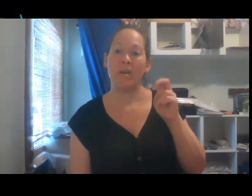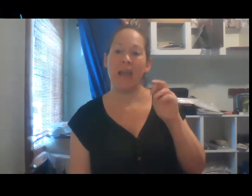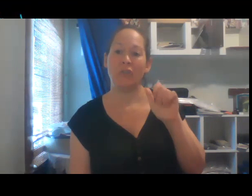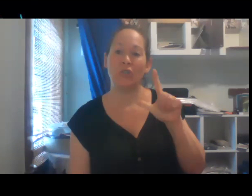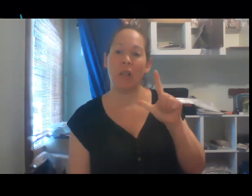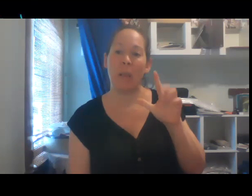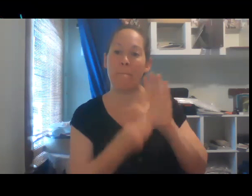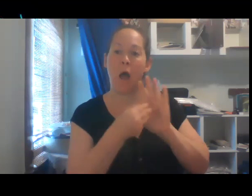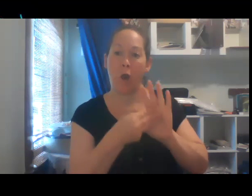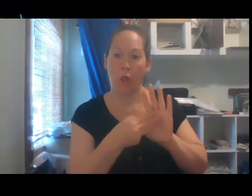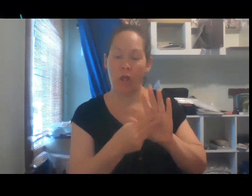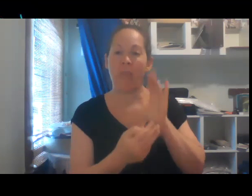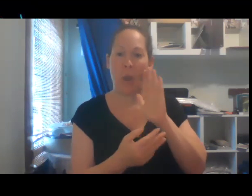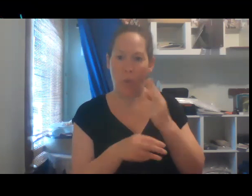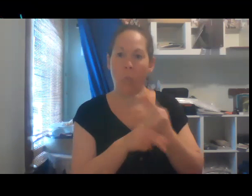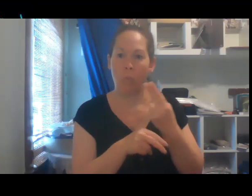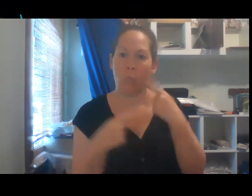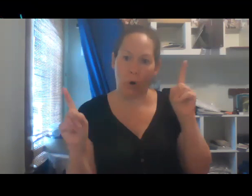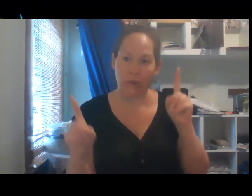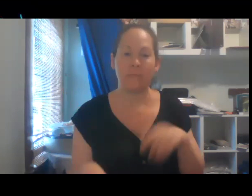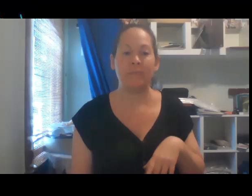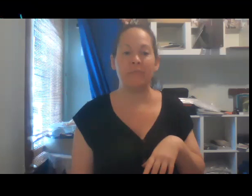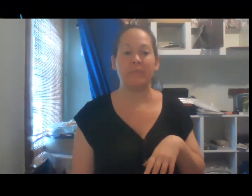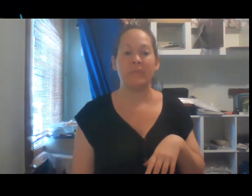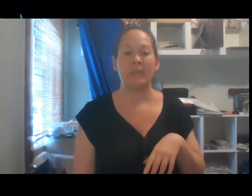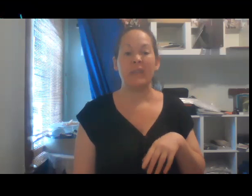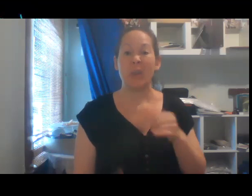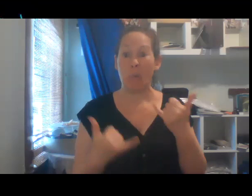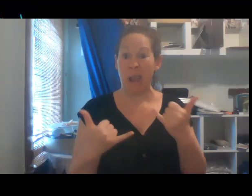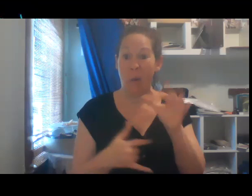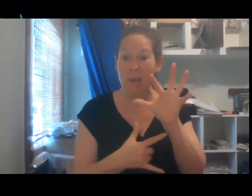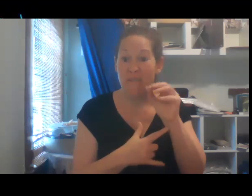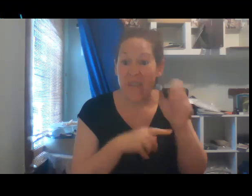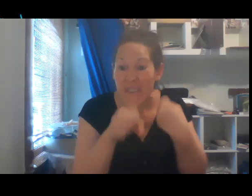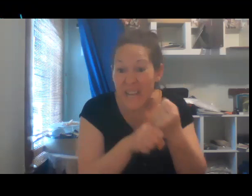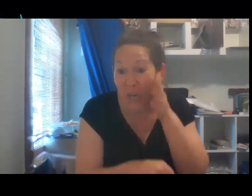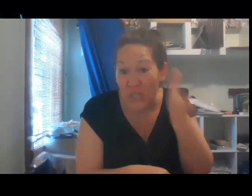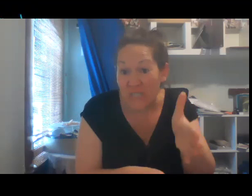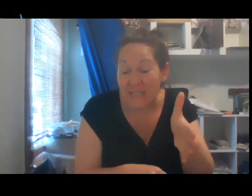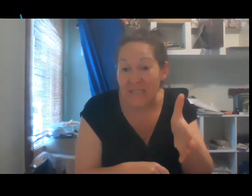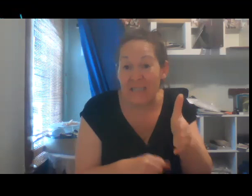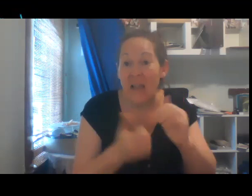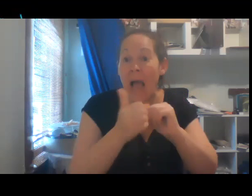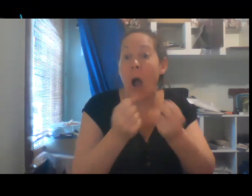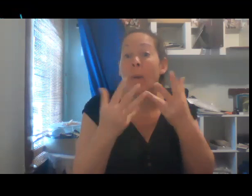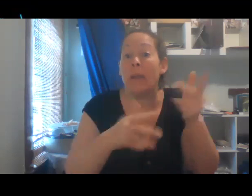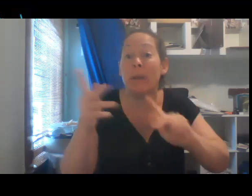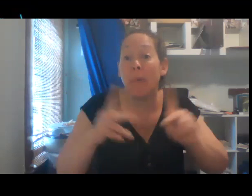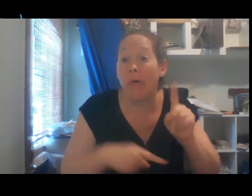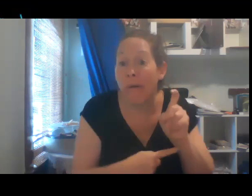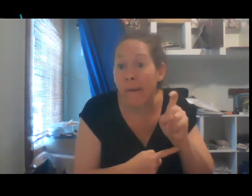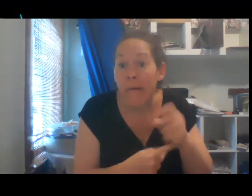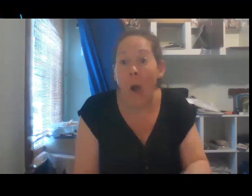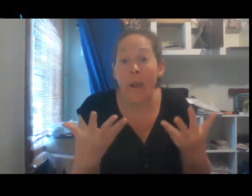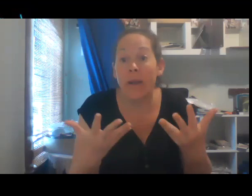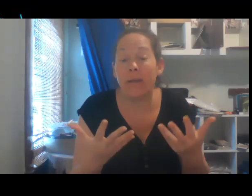And in this case, we said, hey, how much is it going to have in 50 years? So I'm going to drop 50 in there. And what did we have? We started out